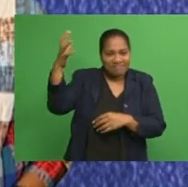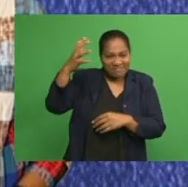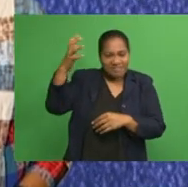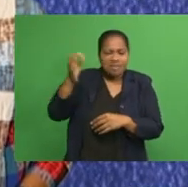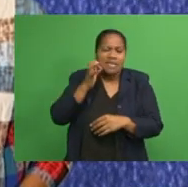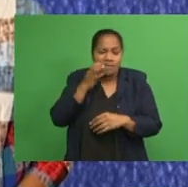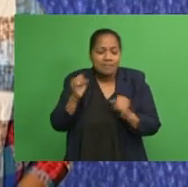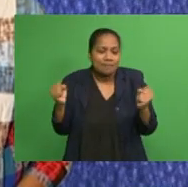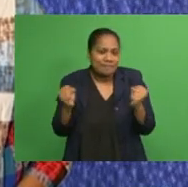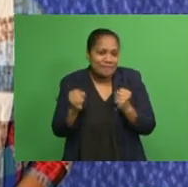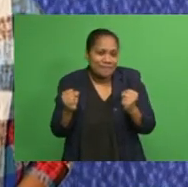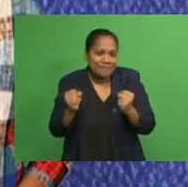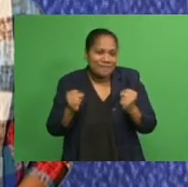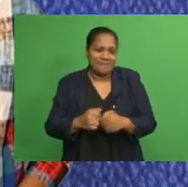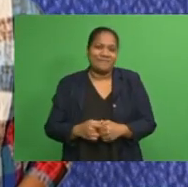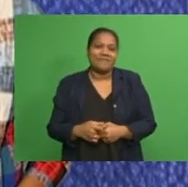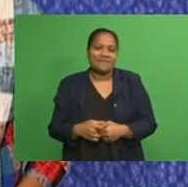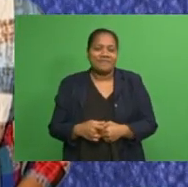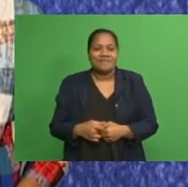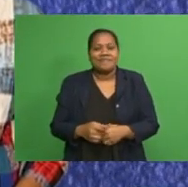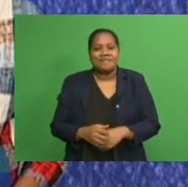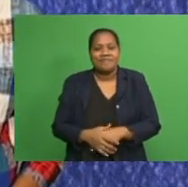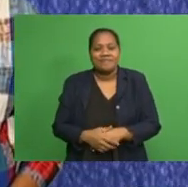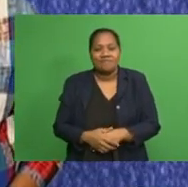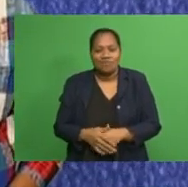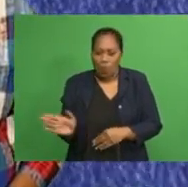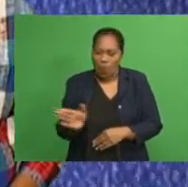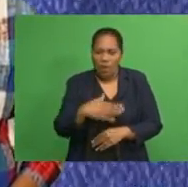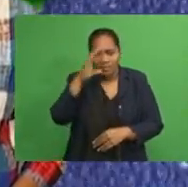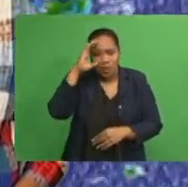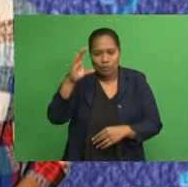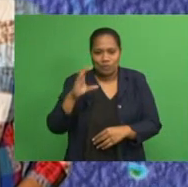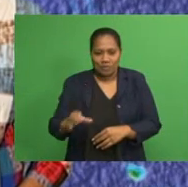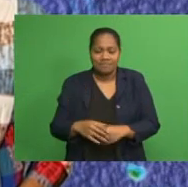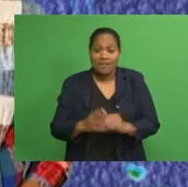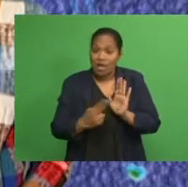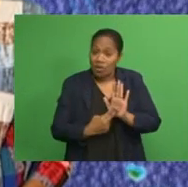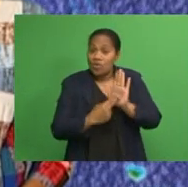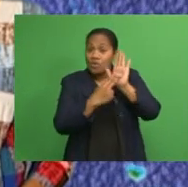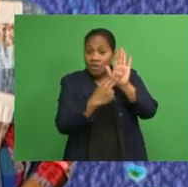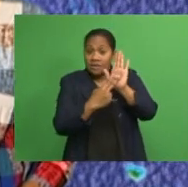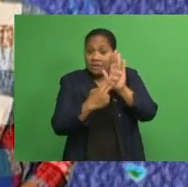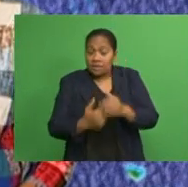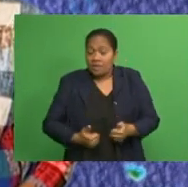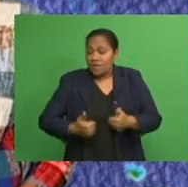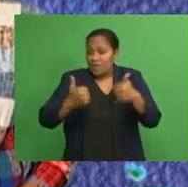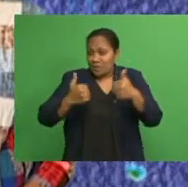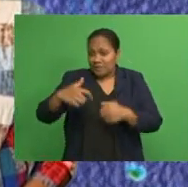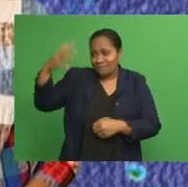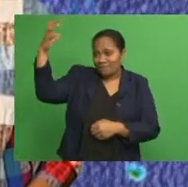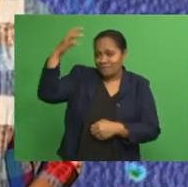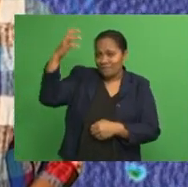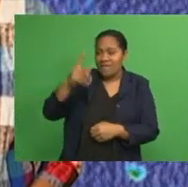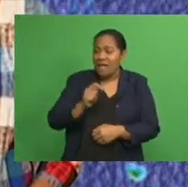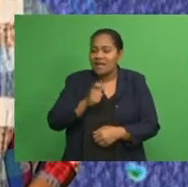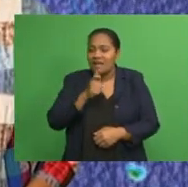bit colder than it is across the rest of the country. And up north, a good deal of sunshine with afternoon